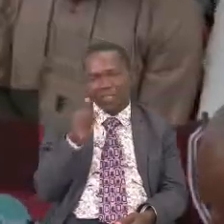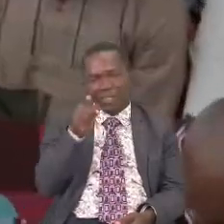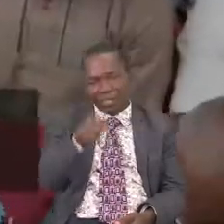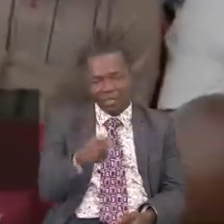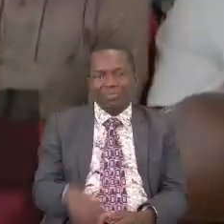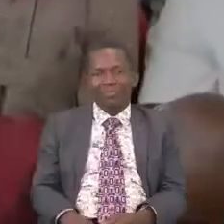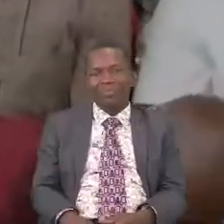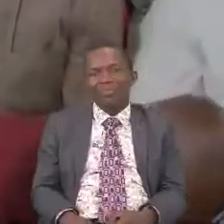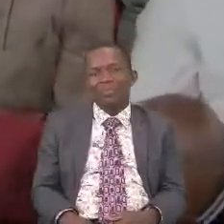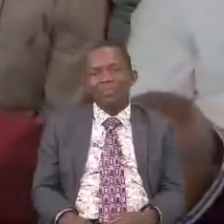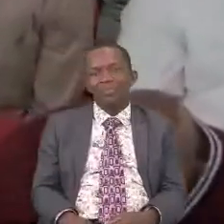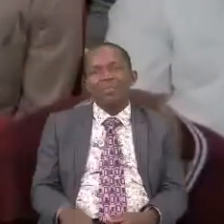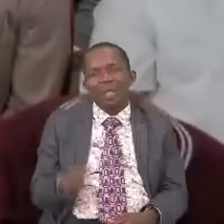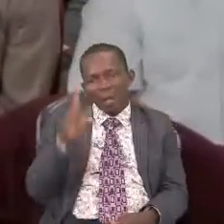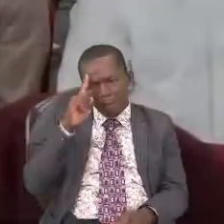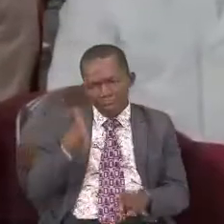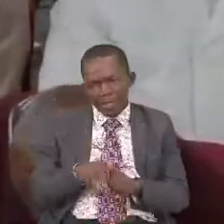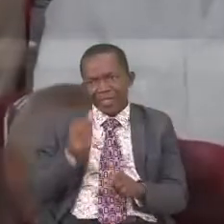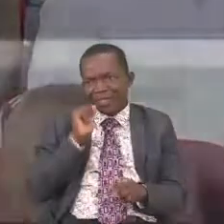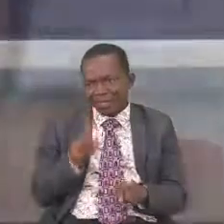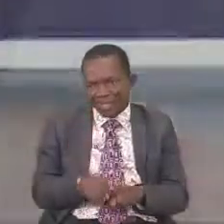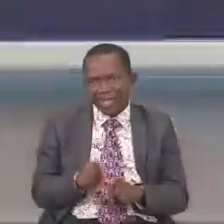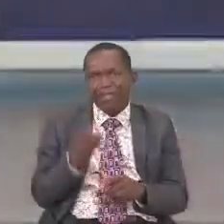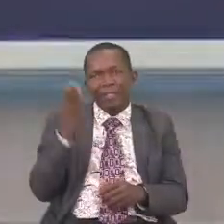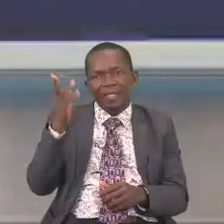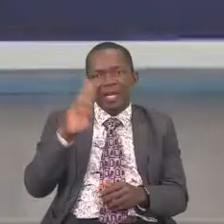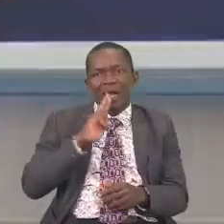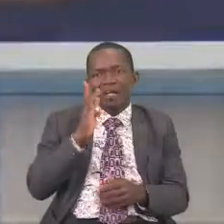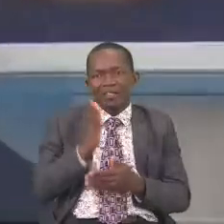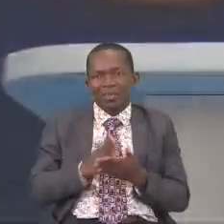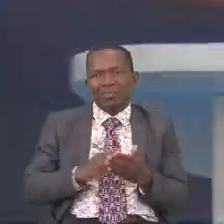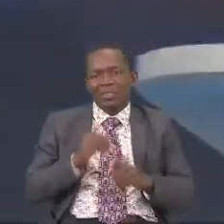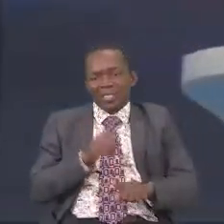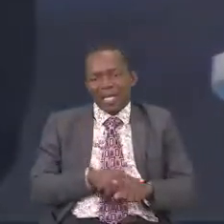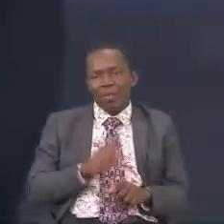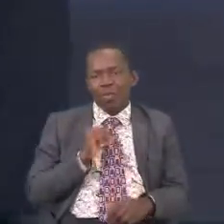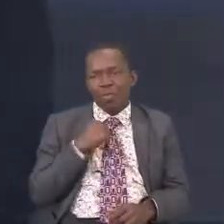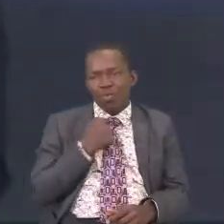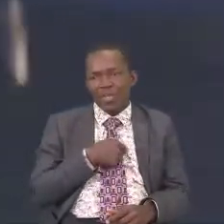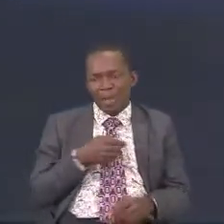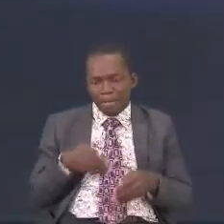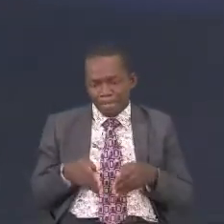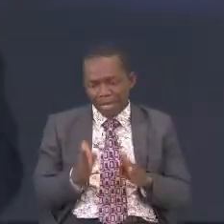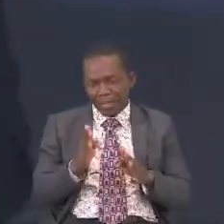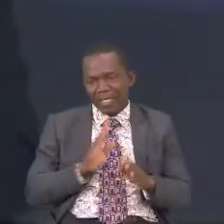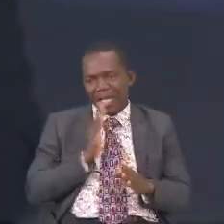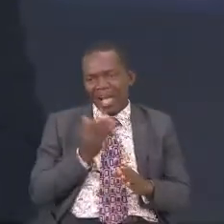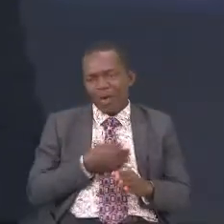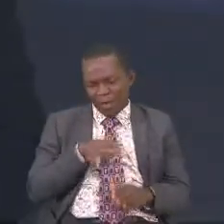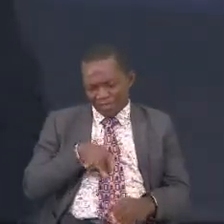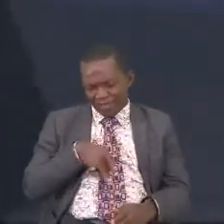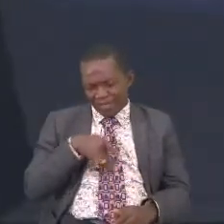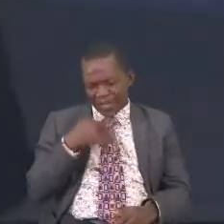know, brothers and sisters, there are times we allow our feelings to stand between us